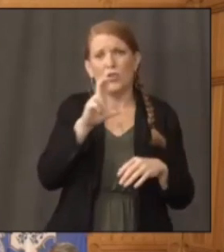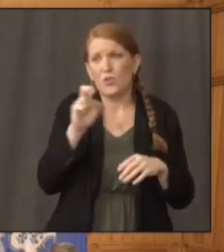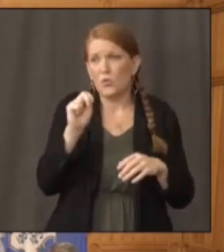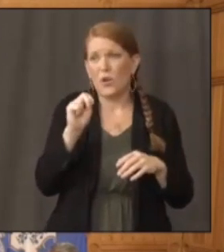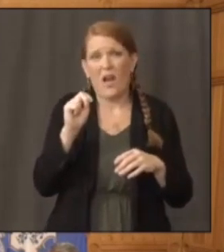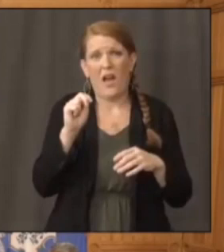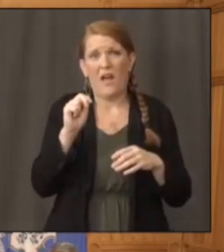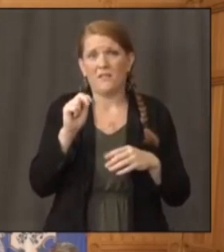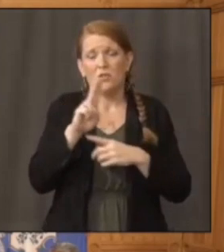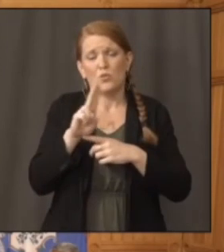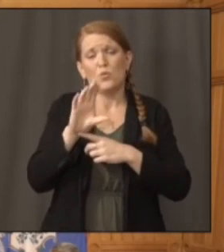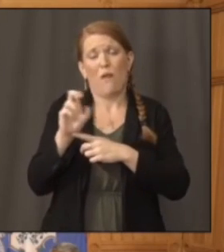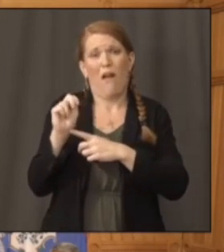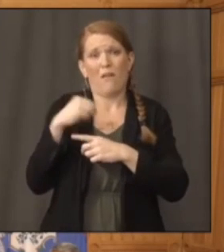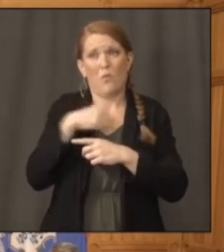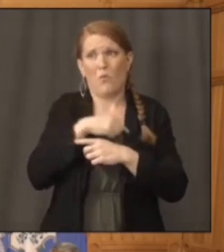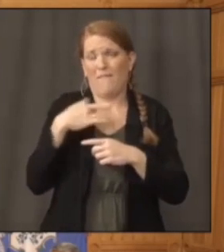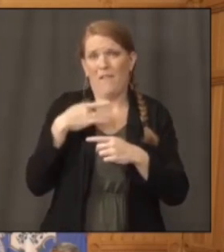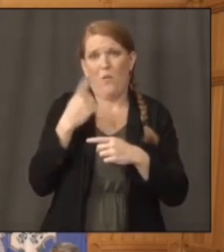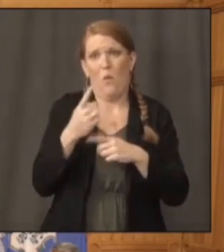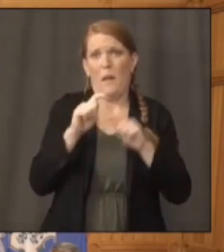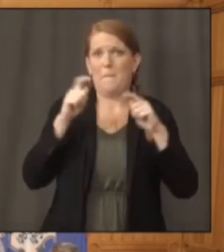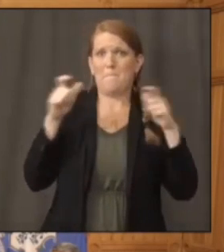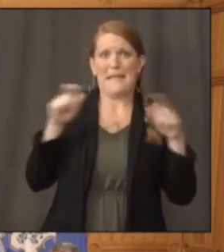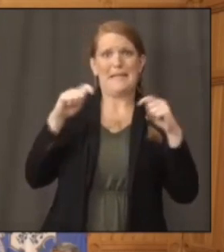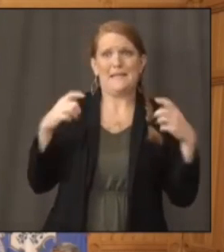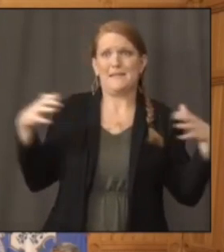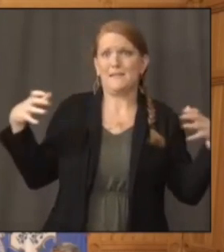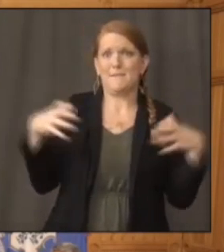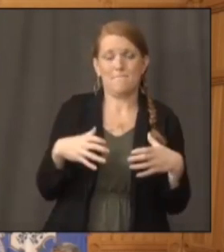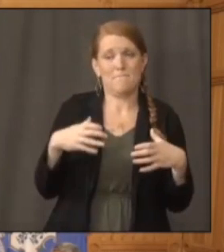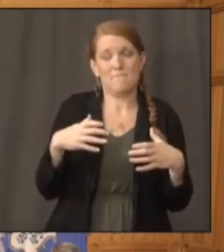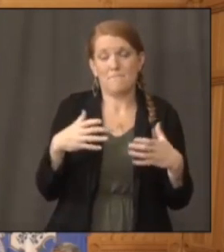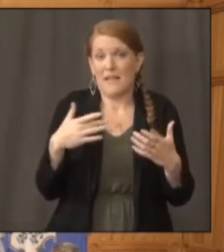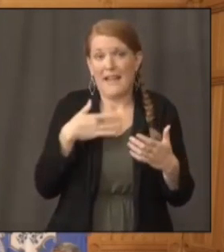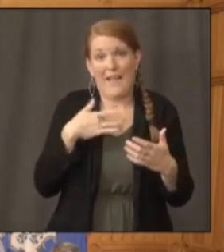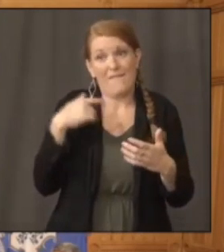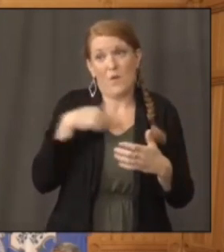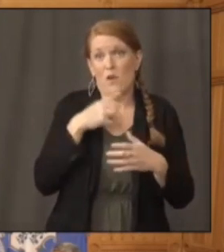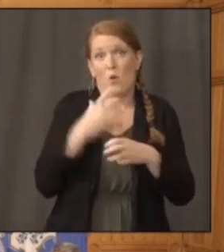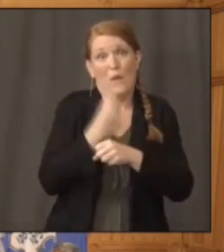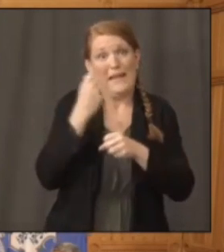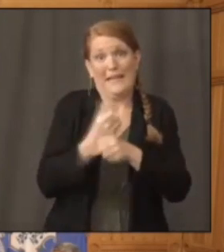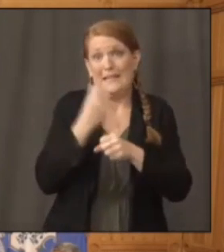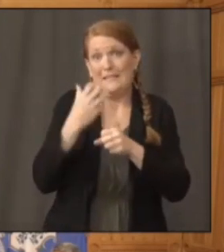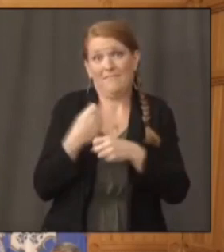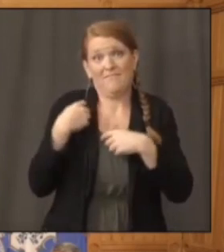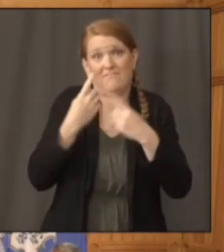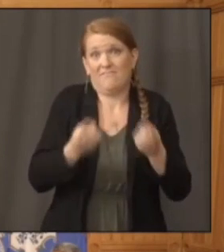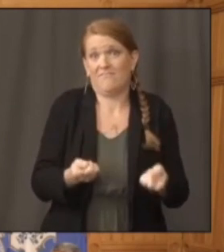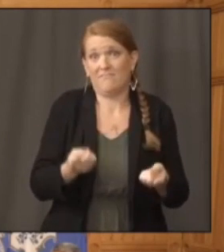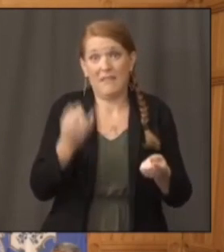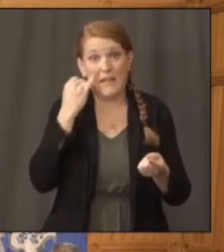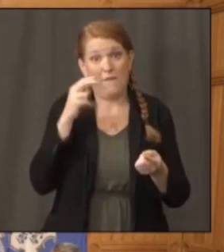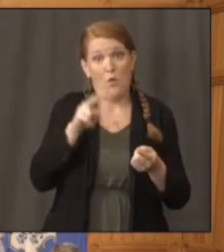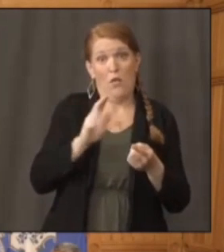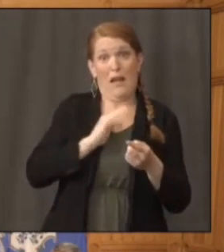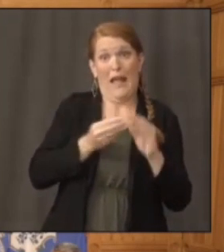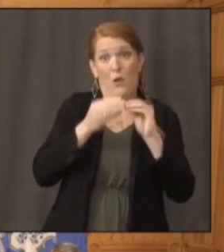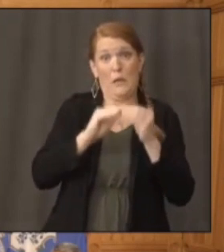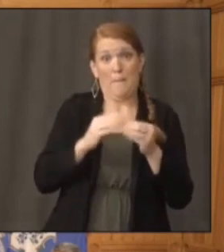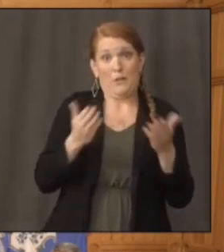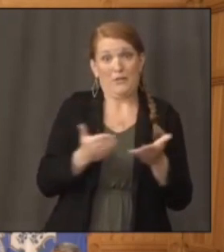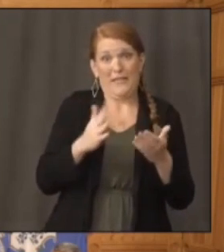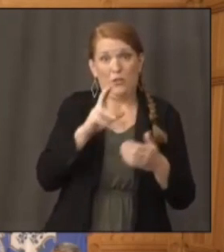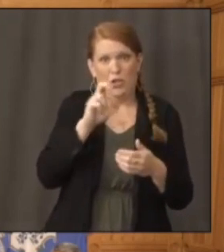We are one big team, and so far our team is winning. And if you look at the numbers at UConn, they're not